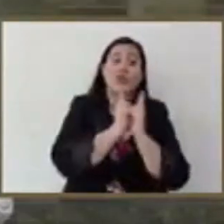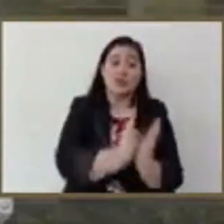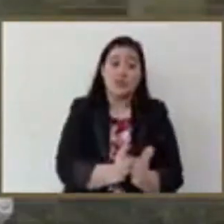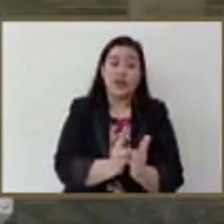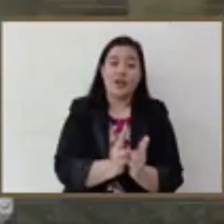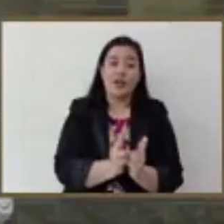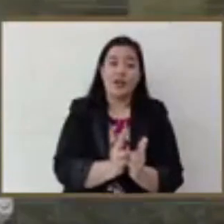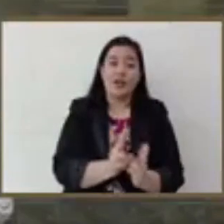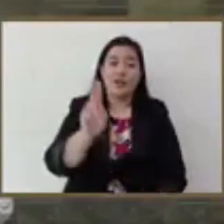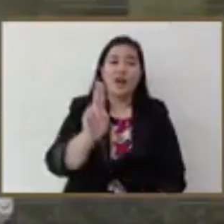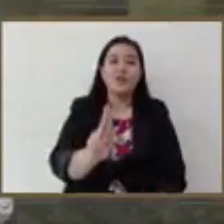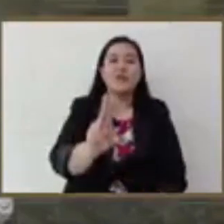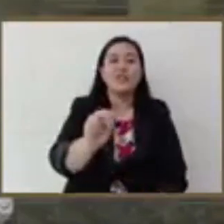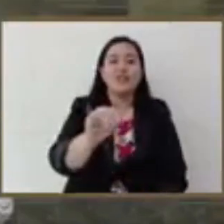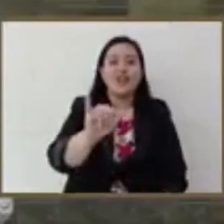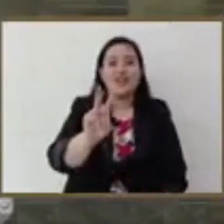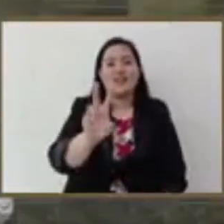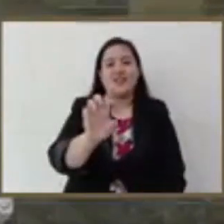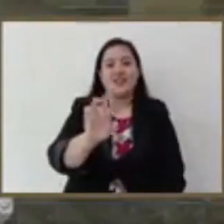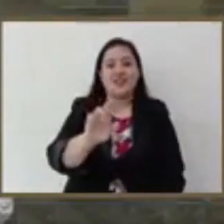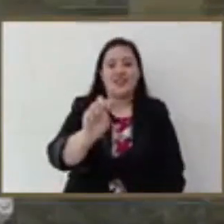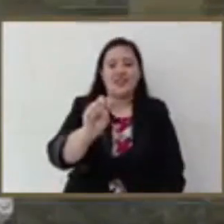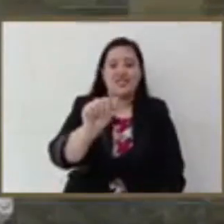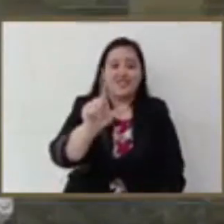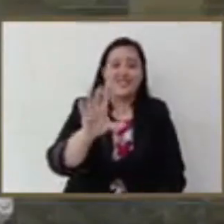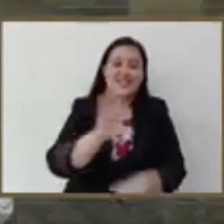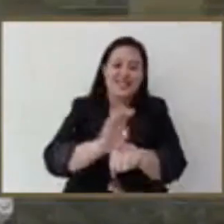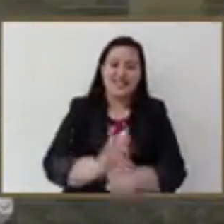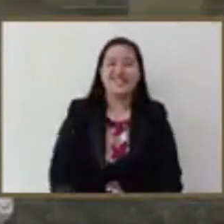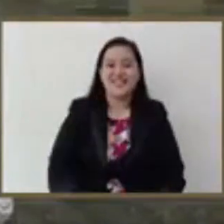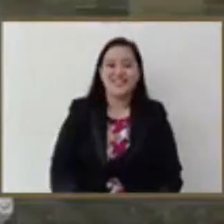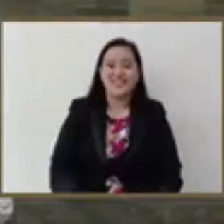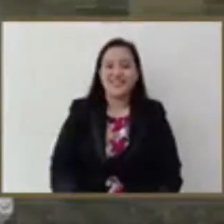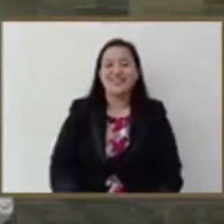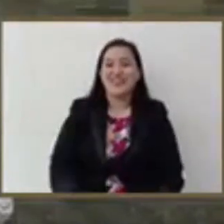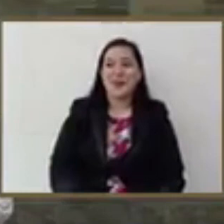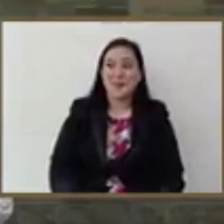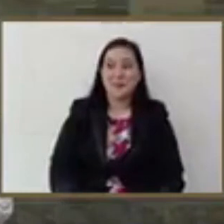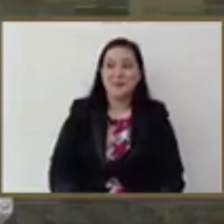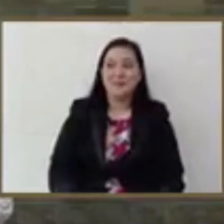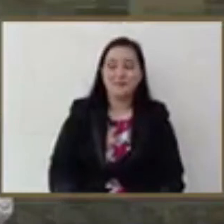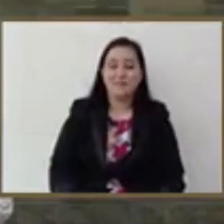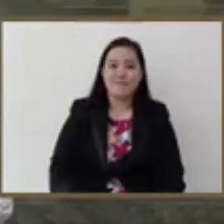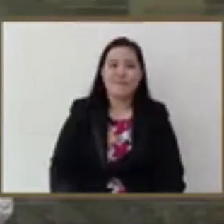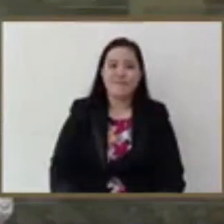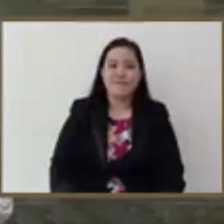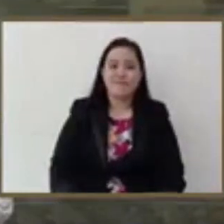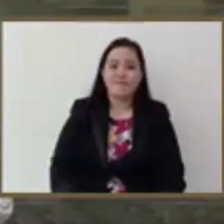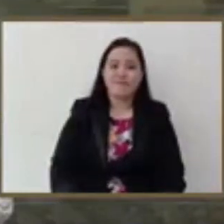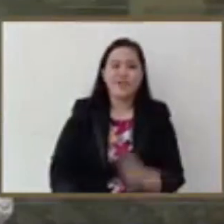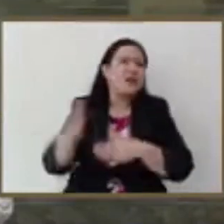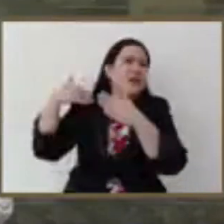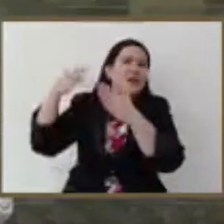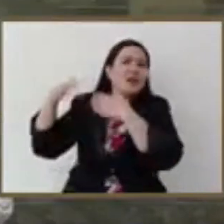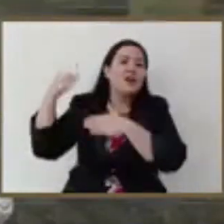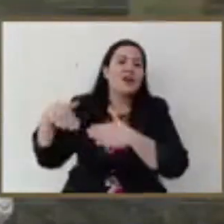right. So it is the assembly in the wilderness. Now, in the assembly in the wilderness, they have Moses to give them the